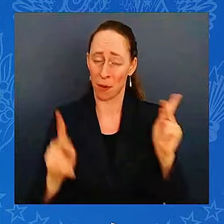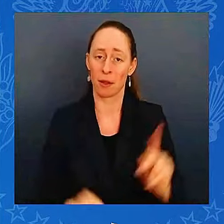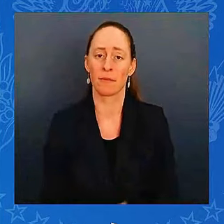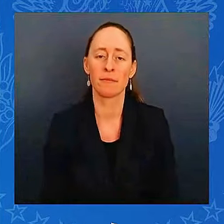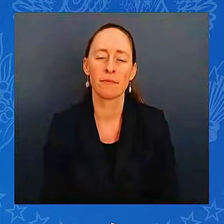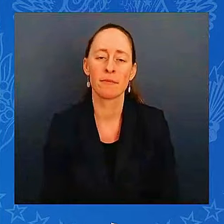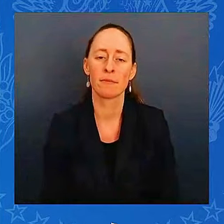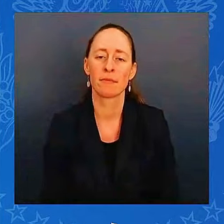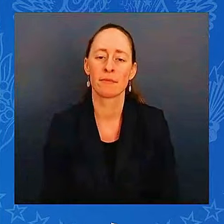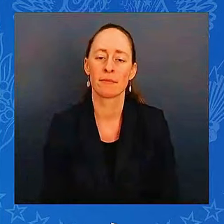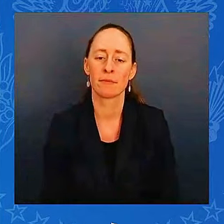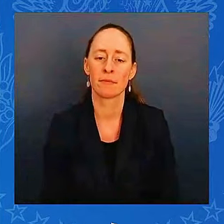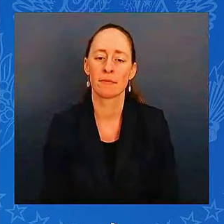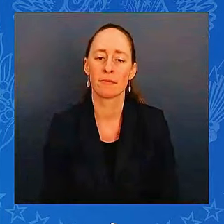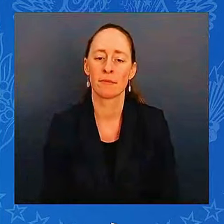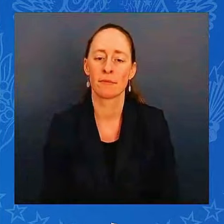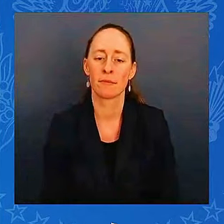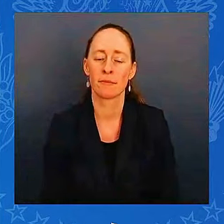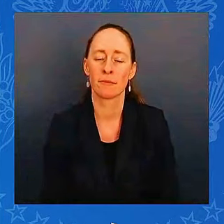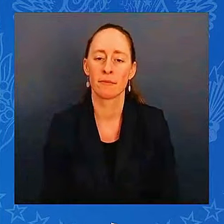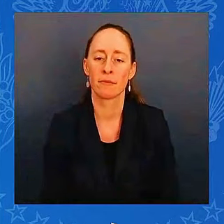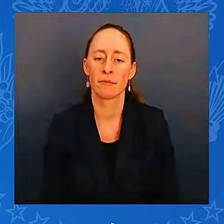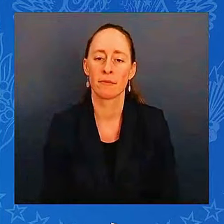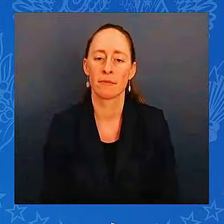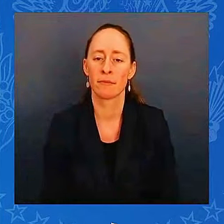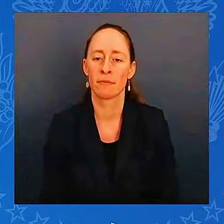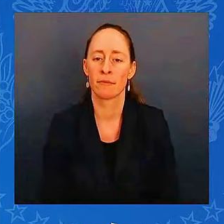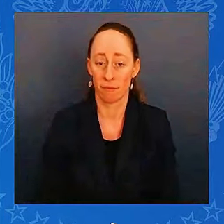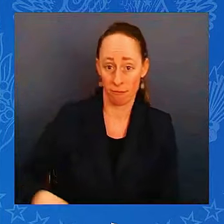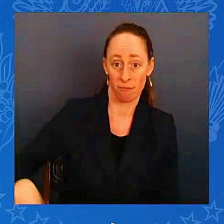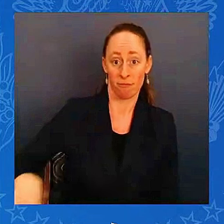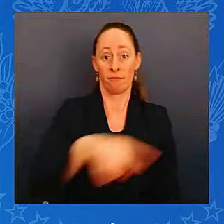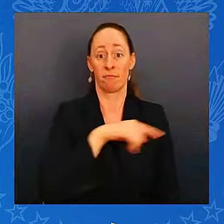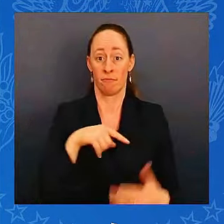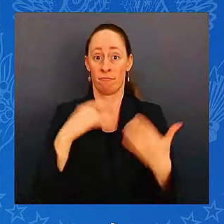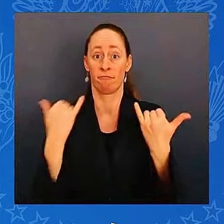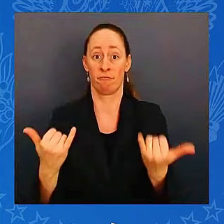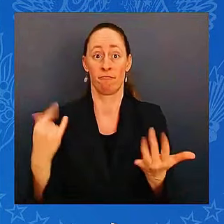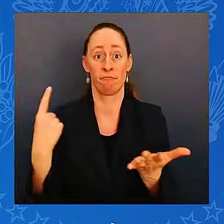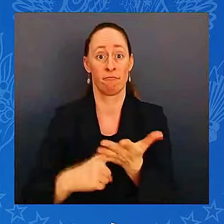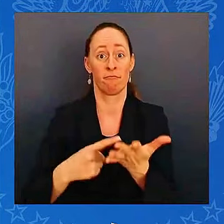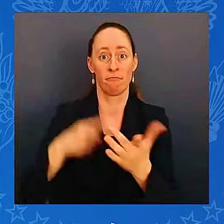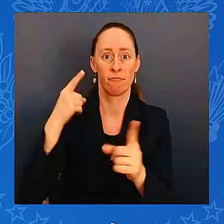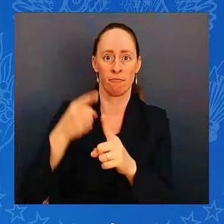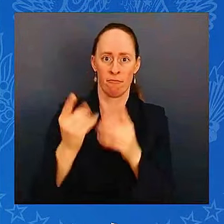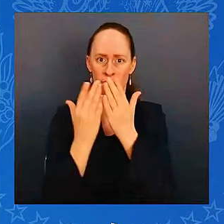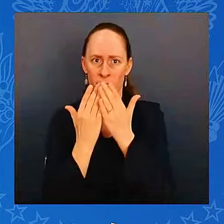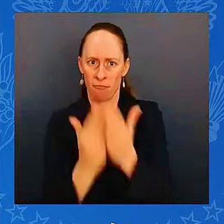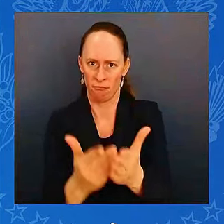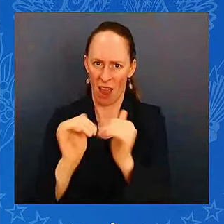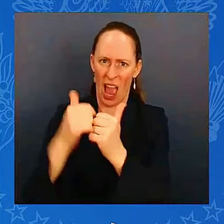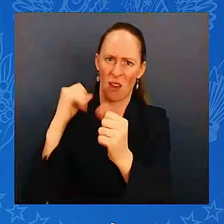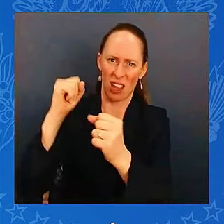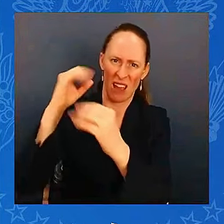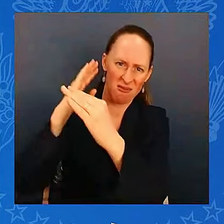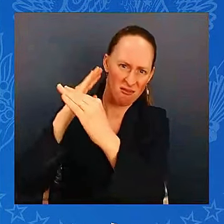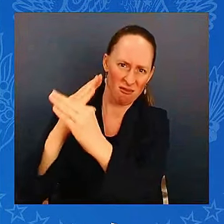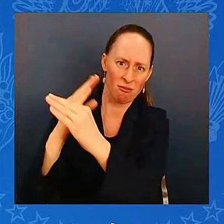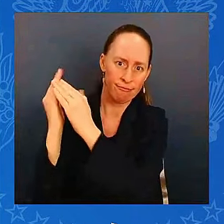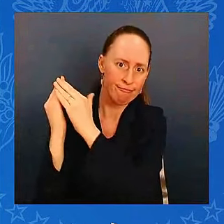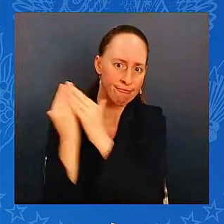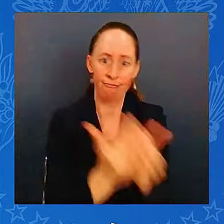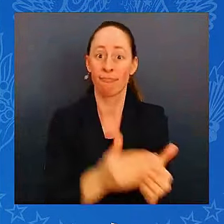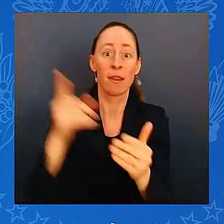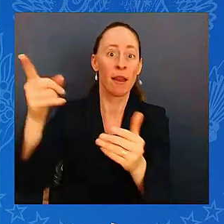against organized crime. Belgium is looking to work with coalition partners in setting up a plan to sustainably disrupt maritime and